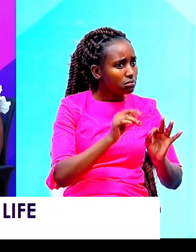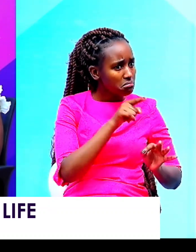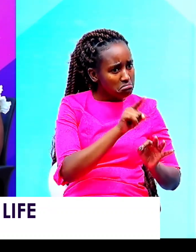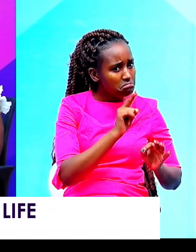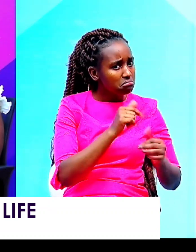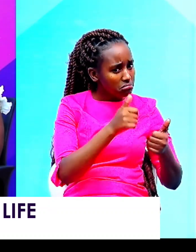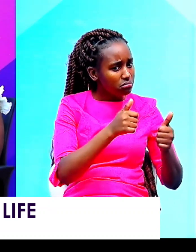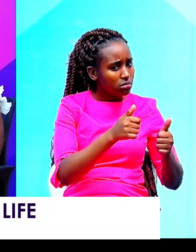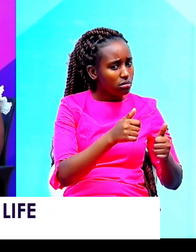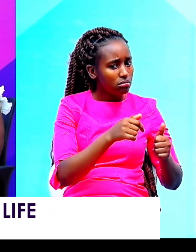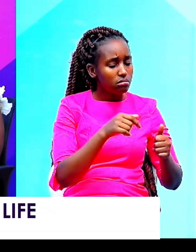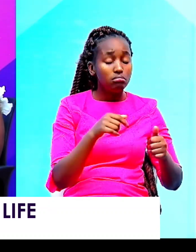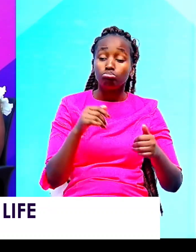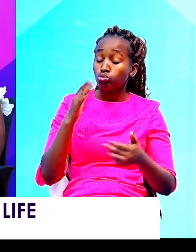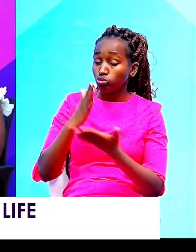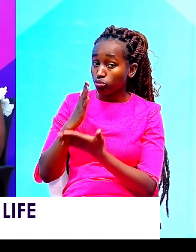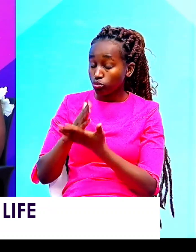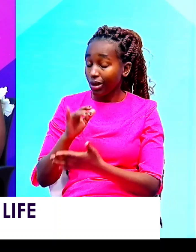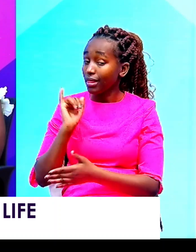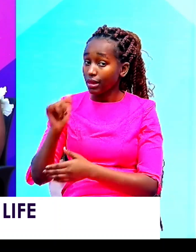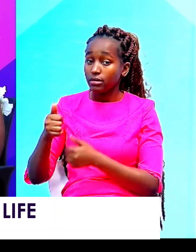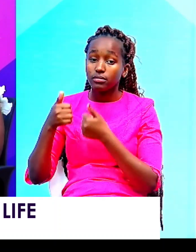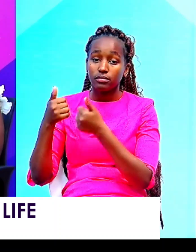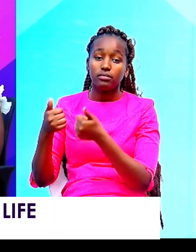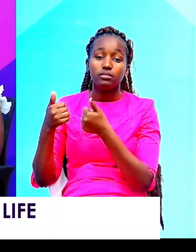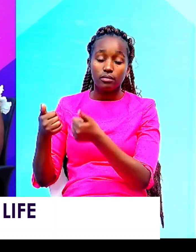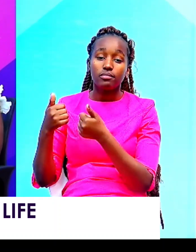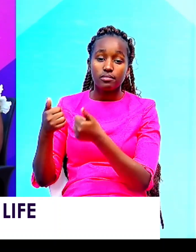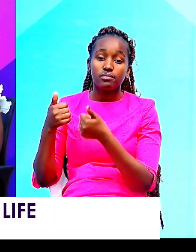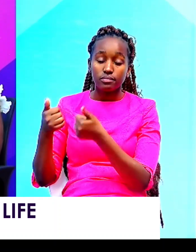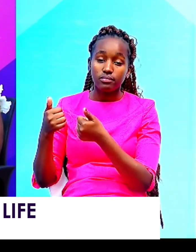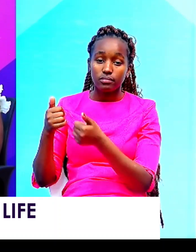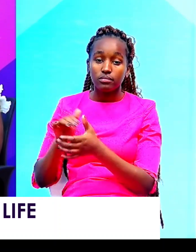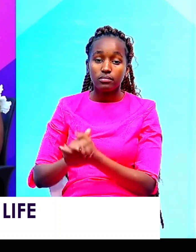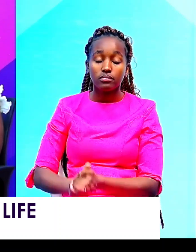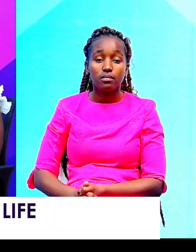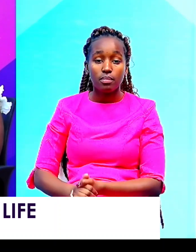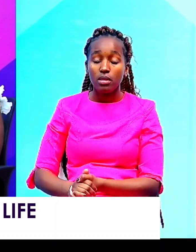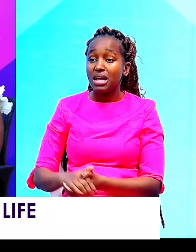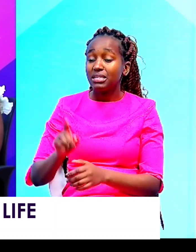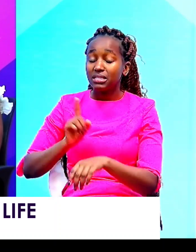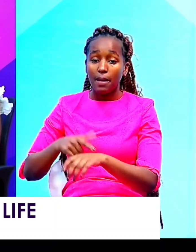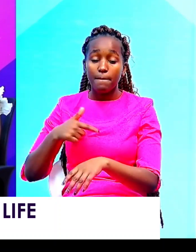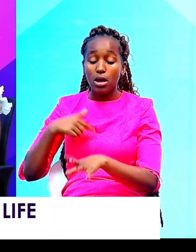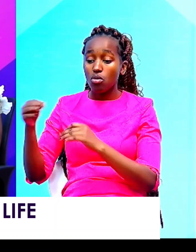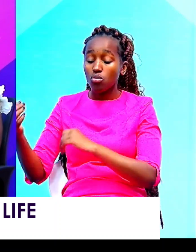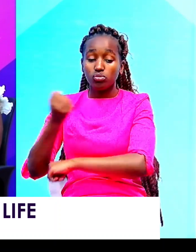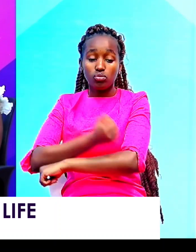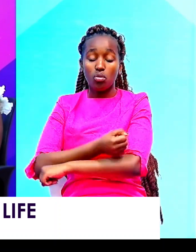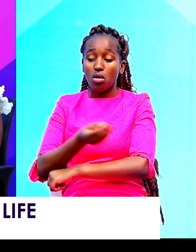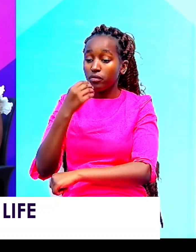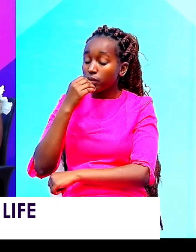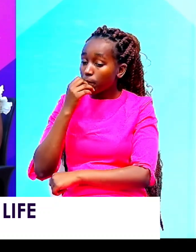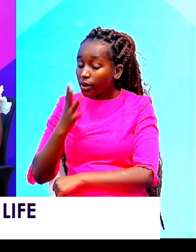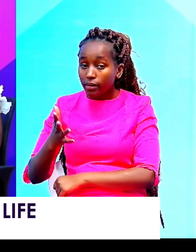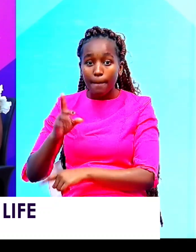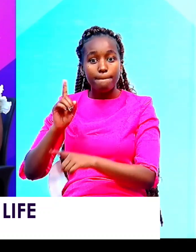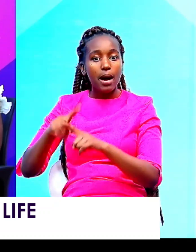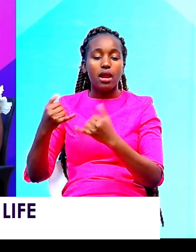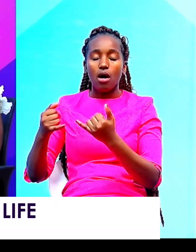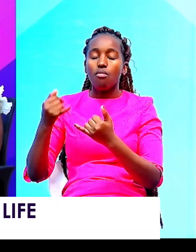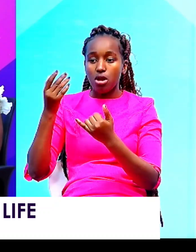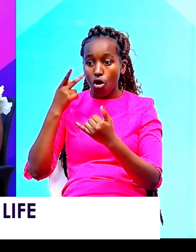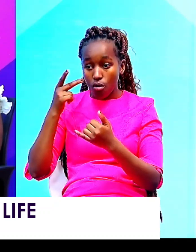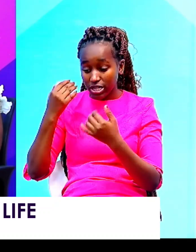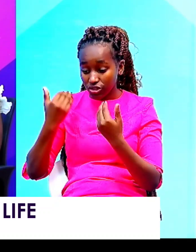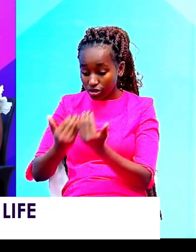is. Yes. If I can remember how I grew up, going to school, no meal, no nothing, and he has made that provision, I thank God